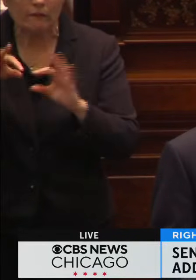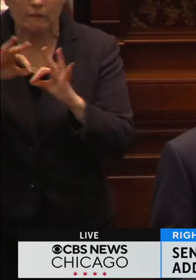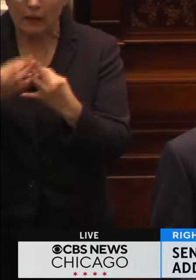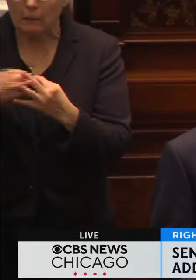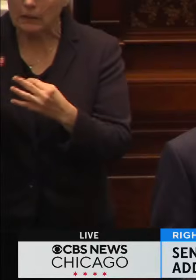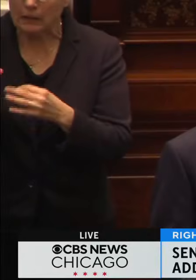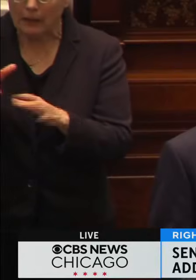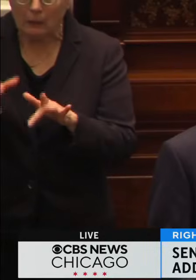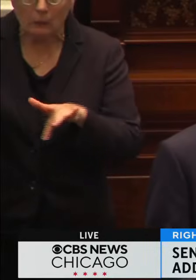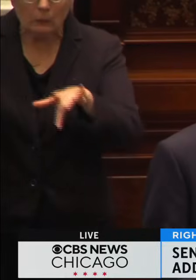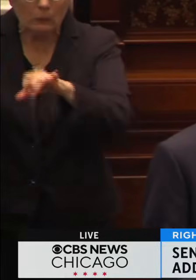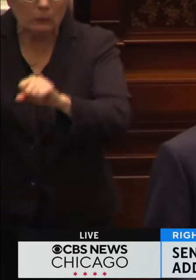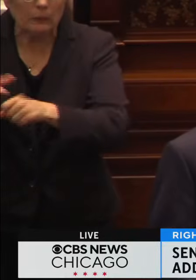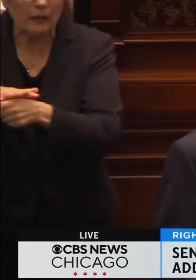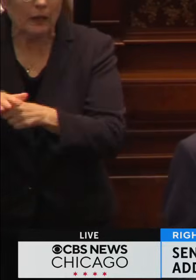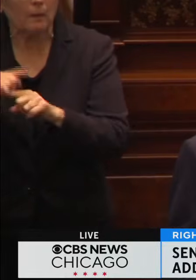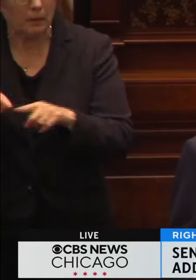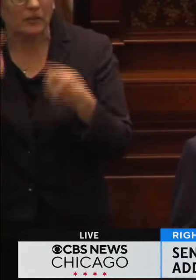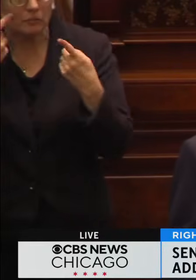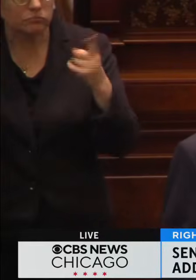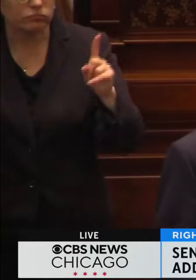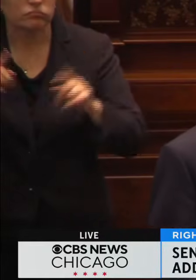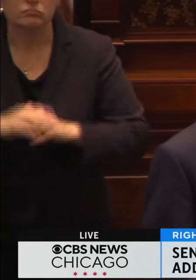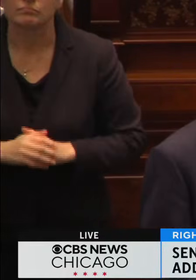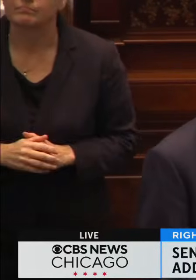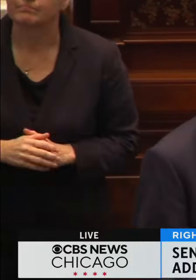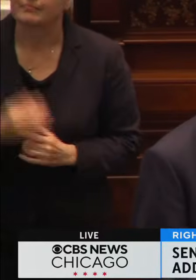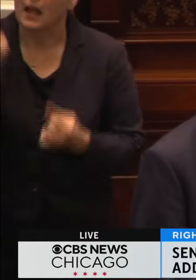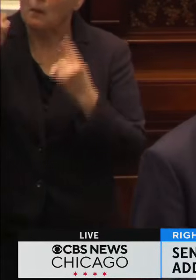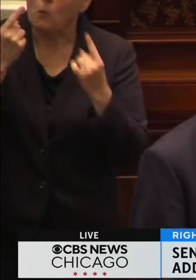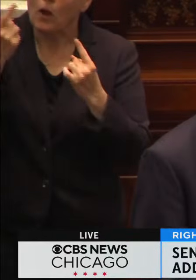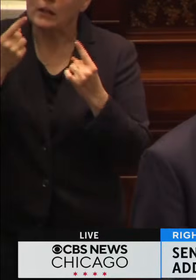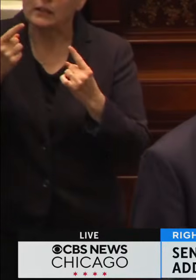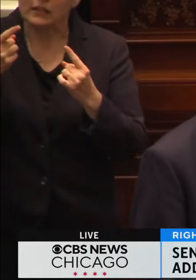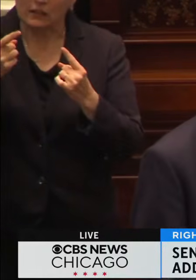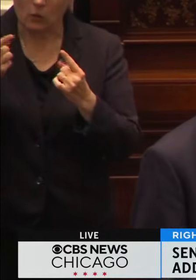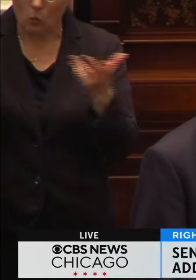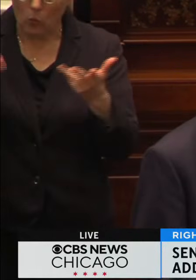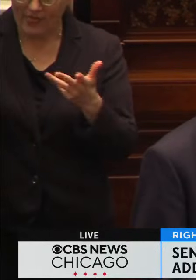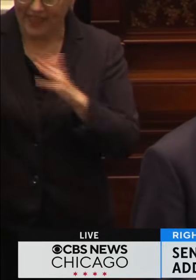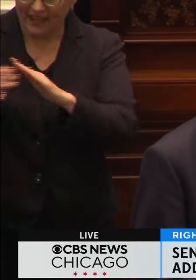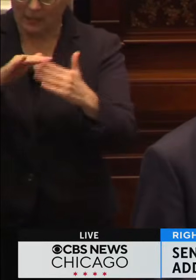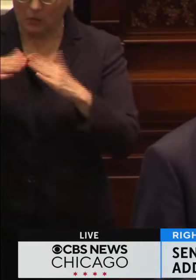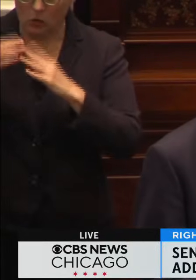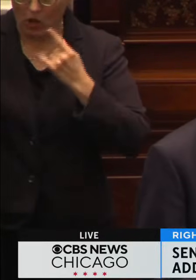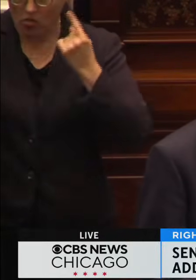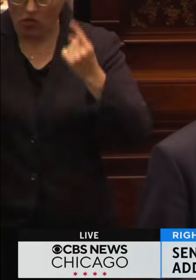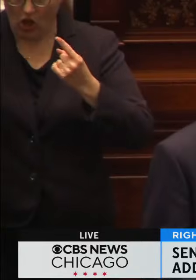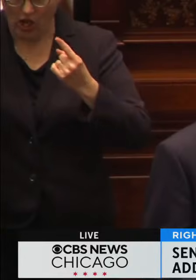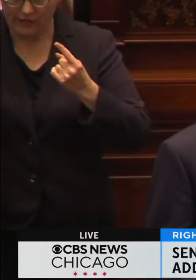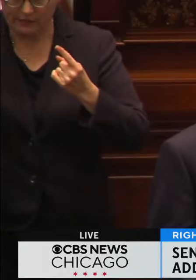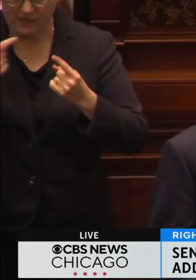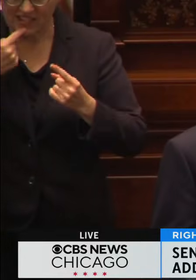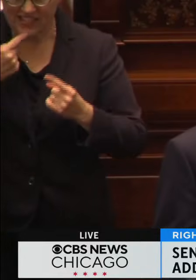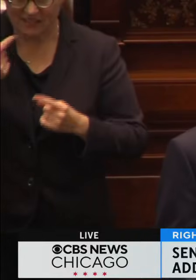made it. And I wondered when it was over after that meeting in the community to discuss what they were going to do next. I wondered if